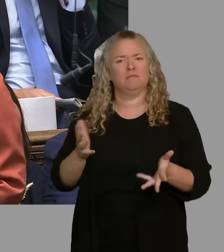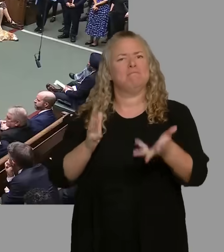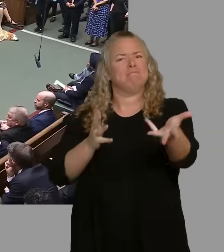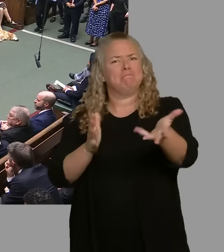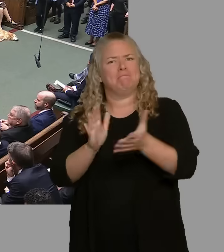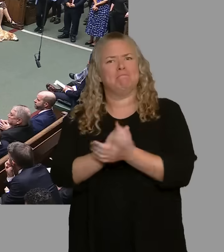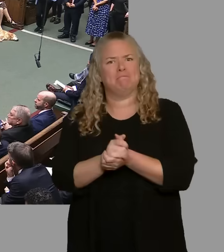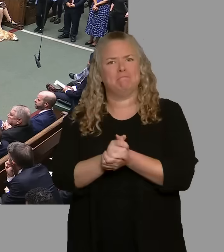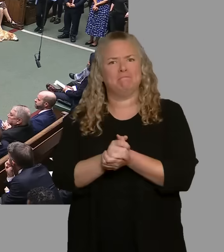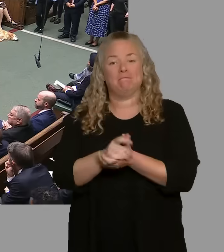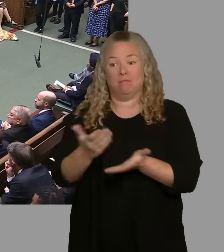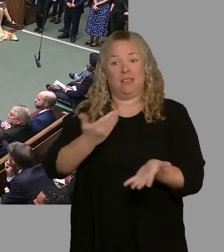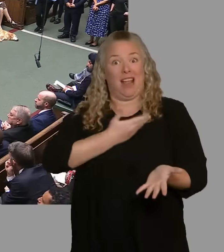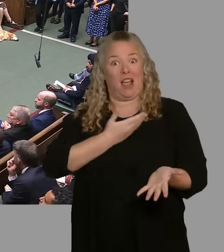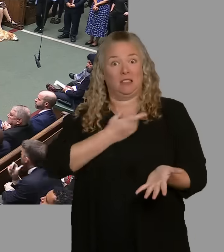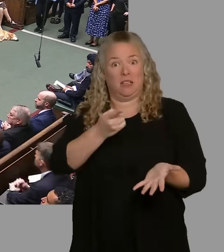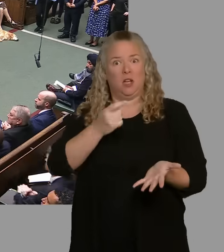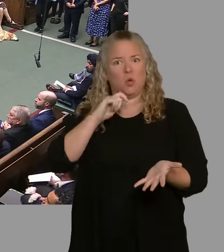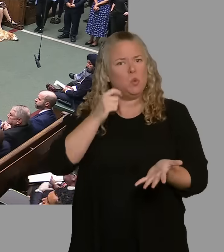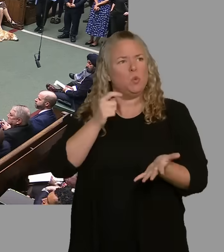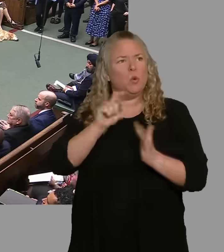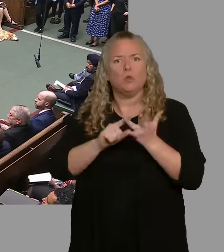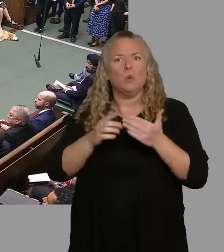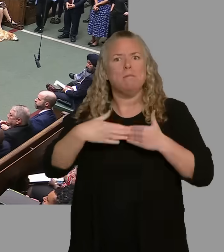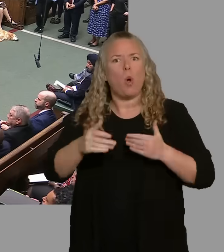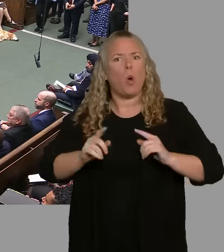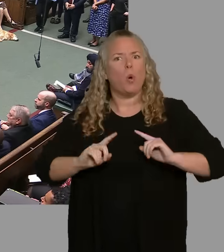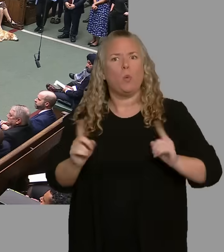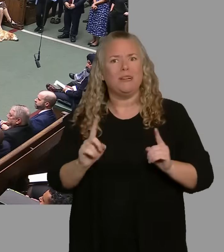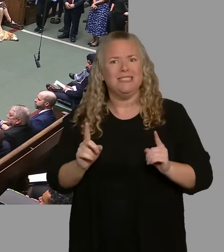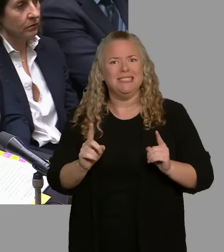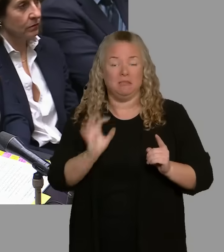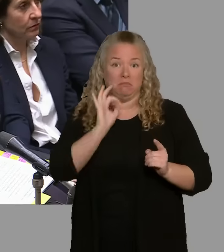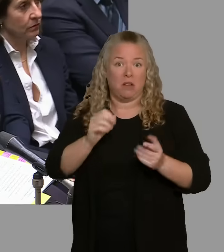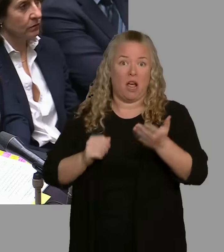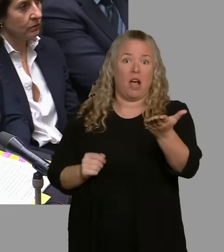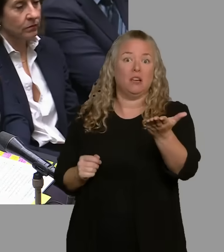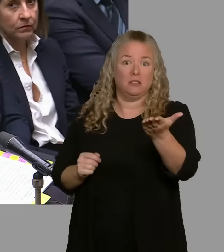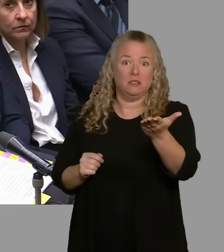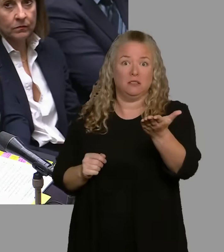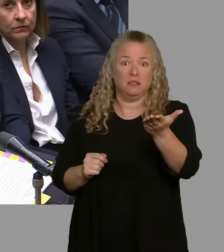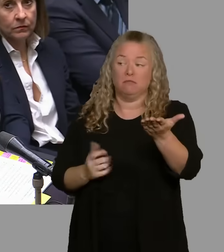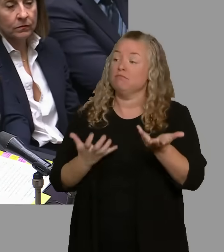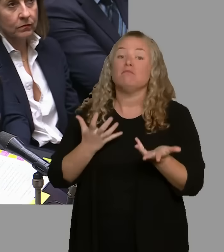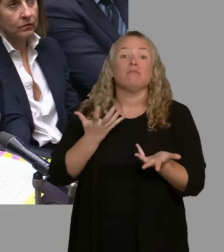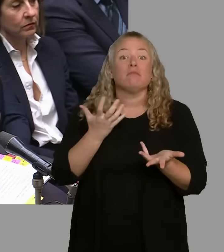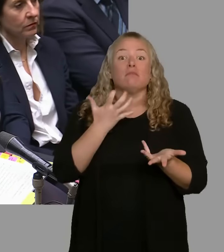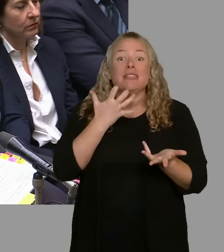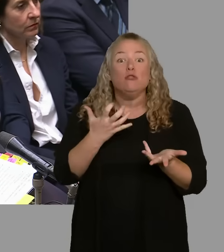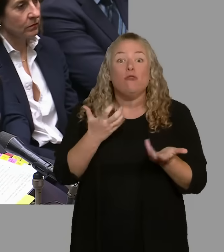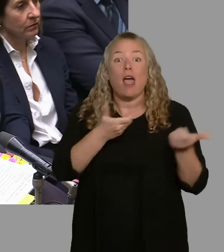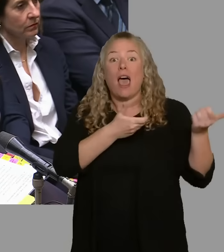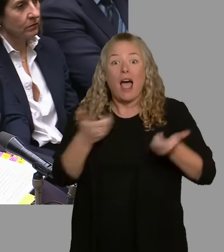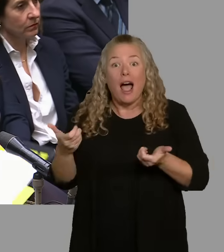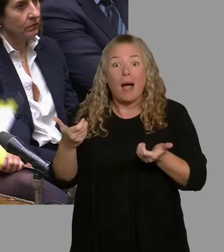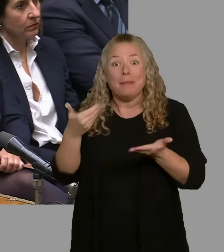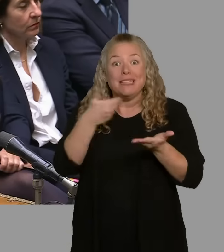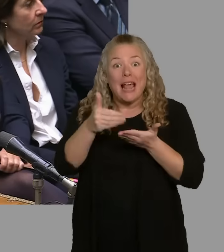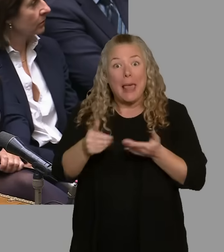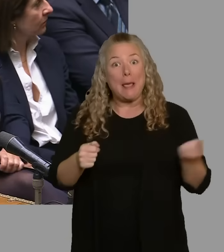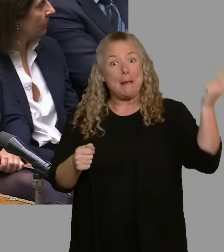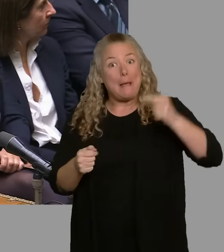soil? Mr. Speaker, we have very clear and strict rules in relation to this, and we have taken action in relation to arms